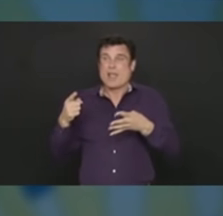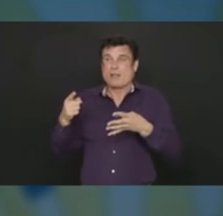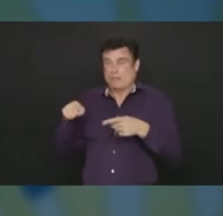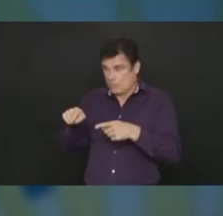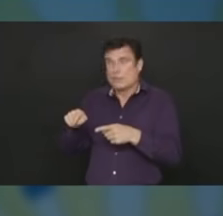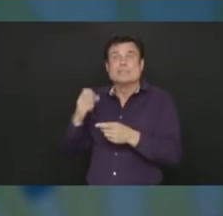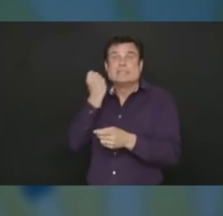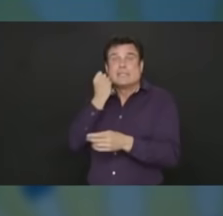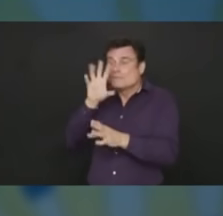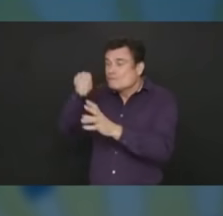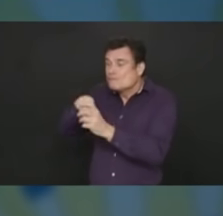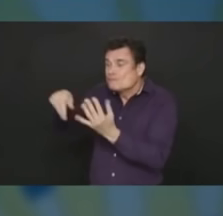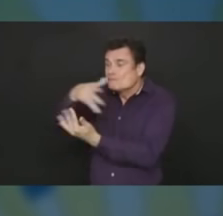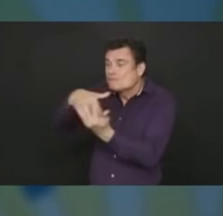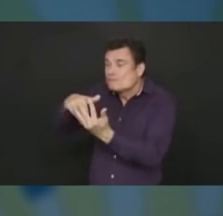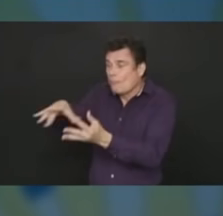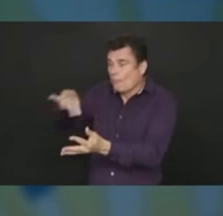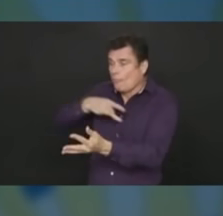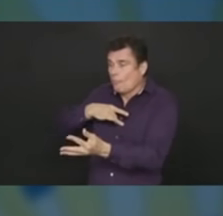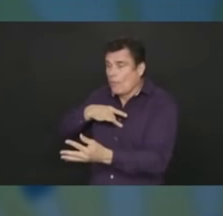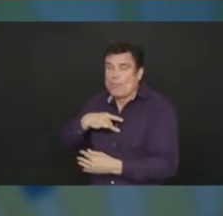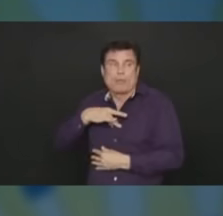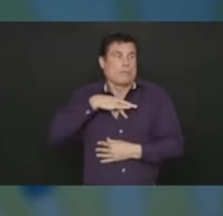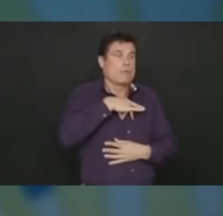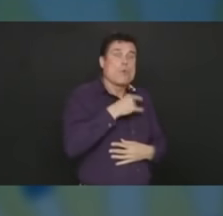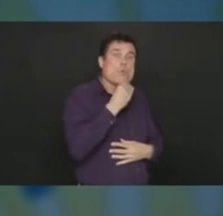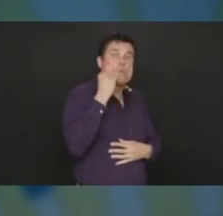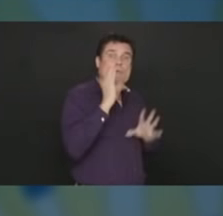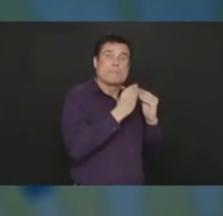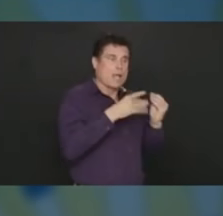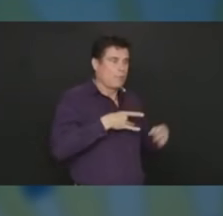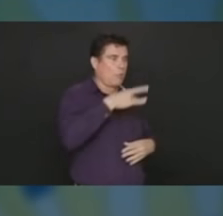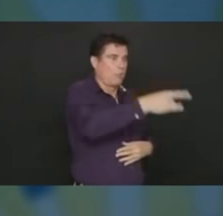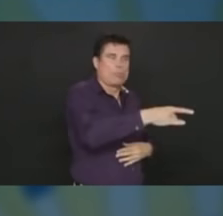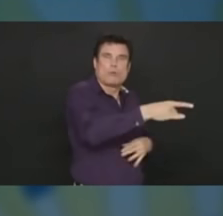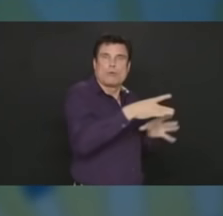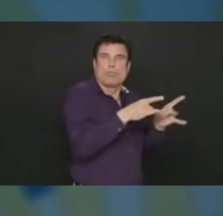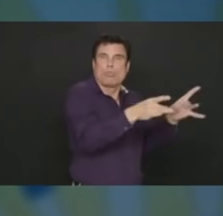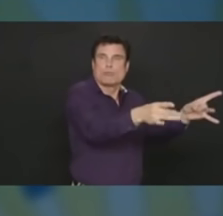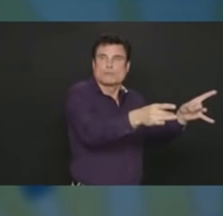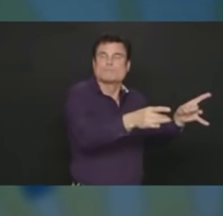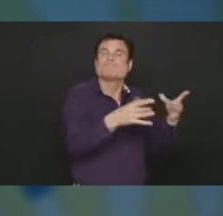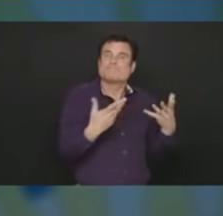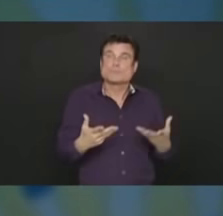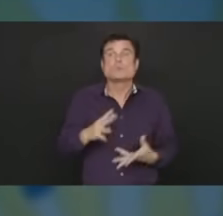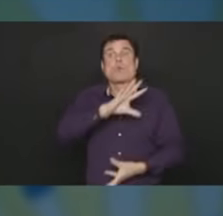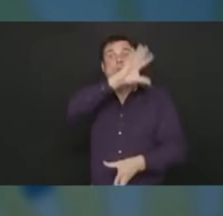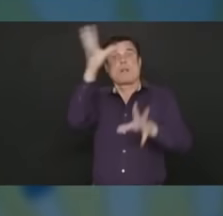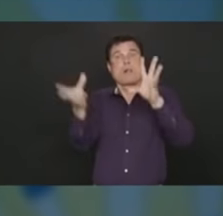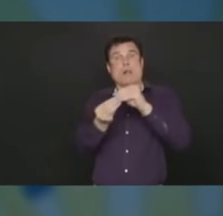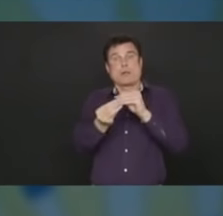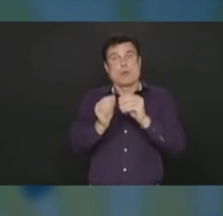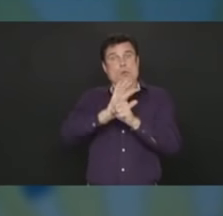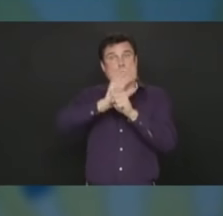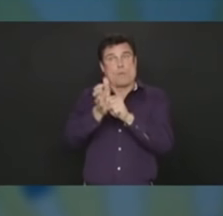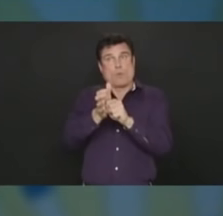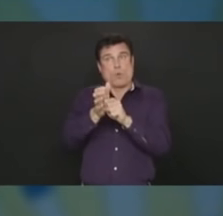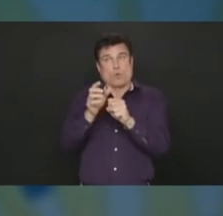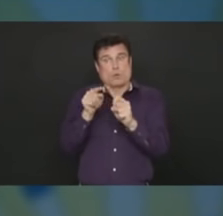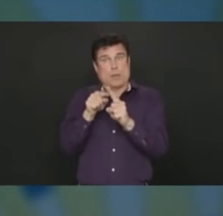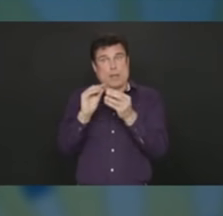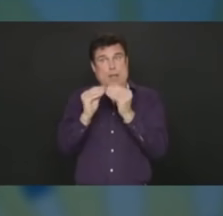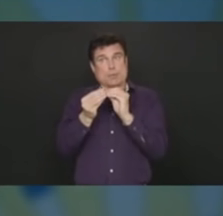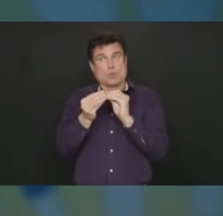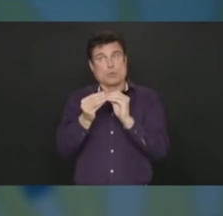or 428 people, were healthcare workers across the province. But thankfully, a very small proportion of them,